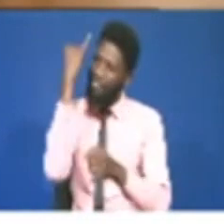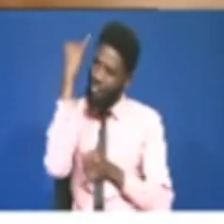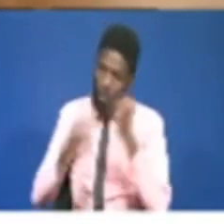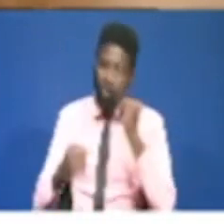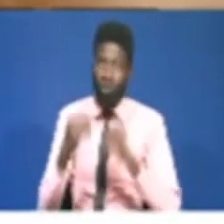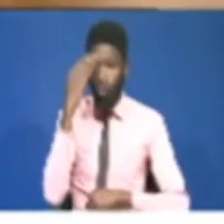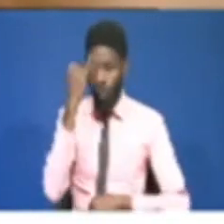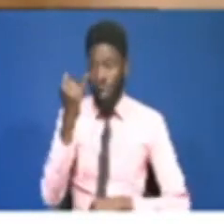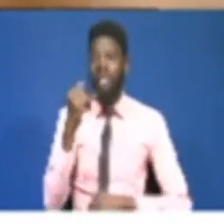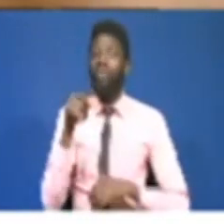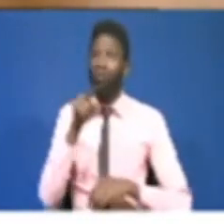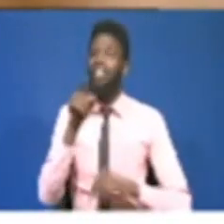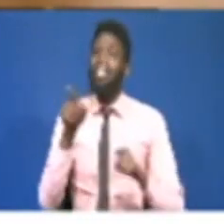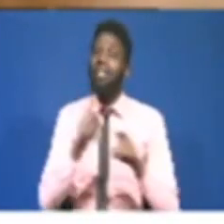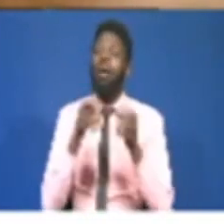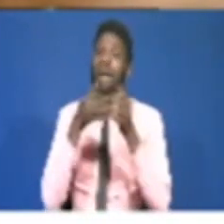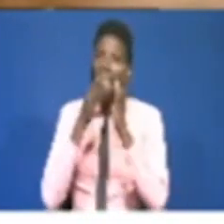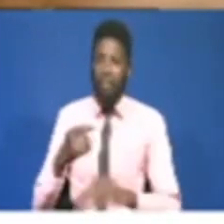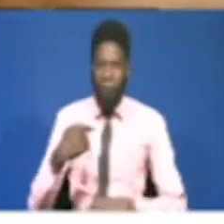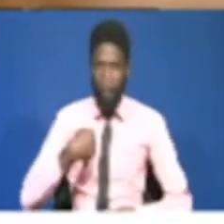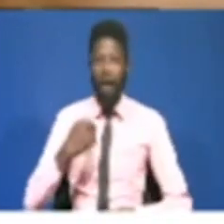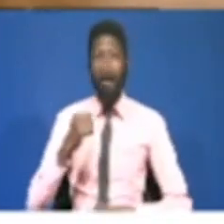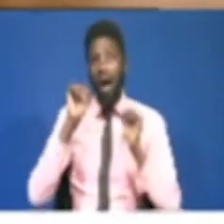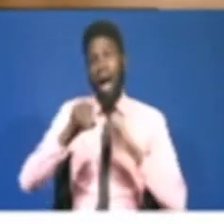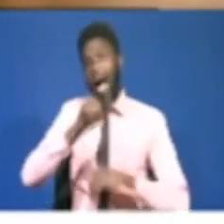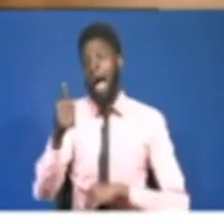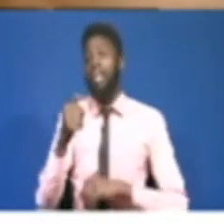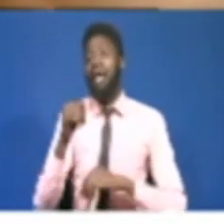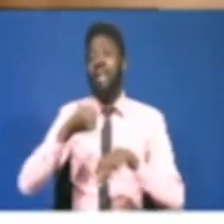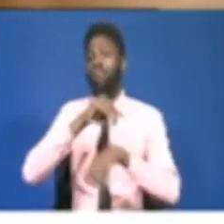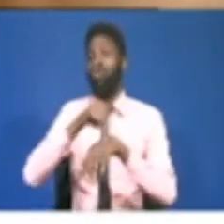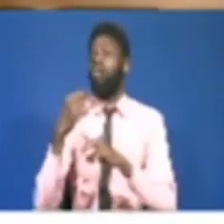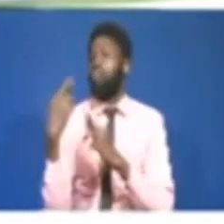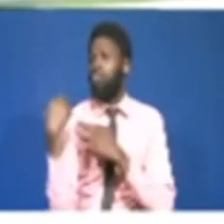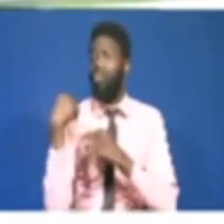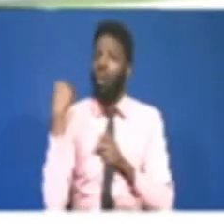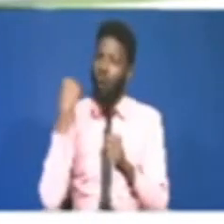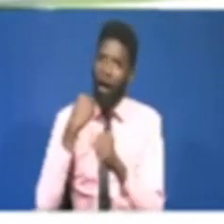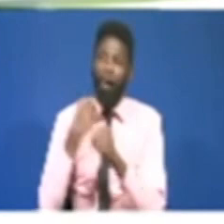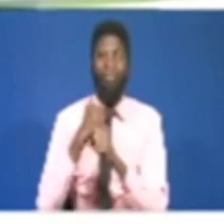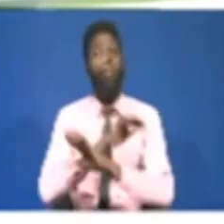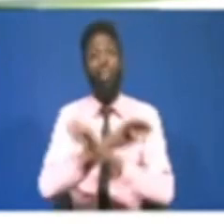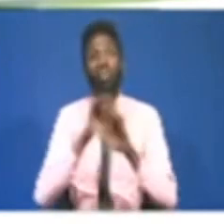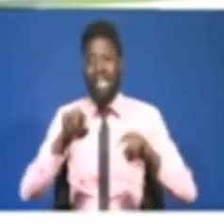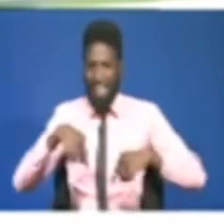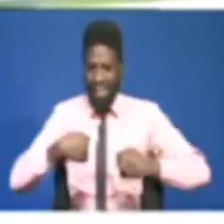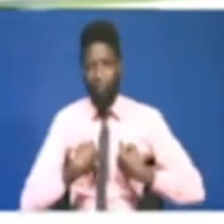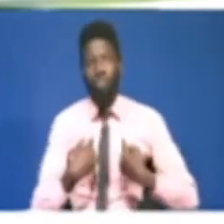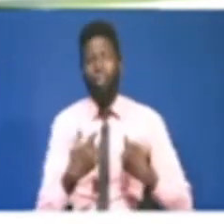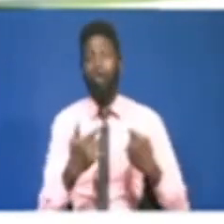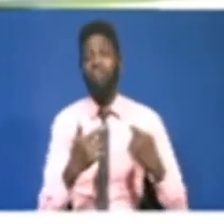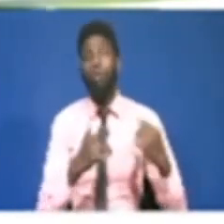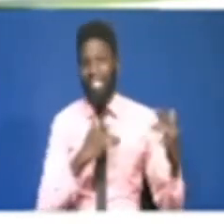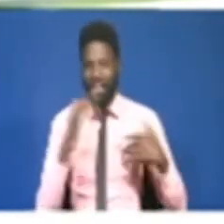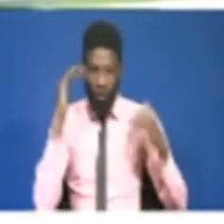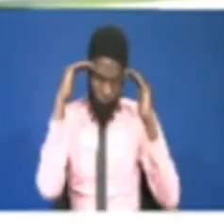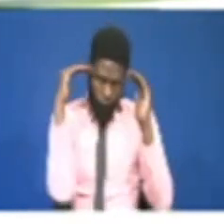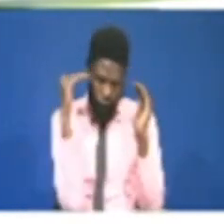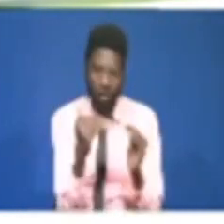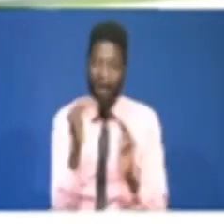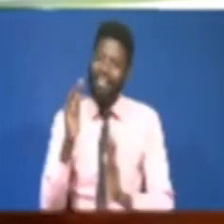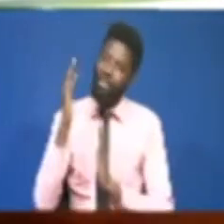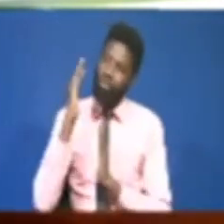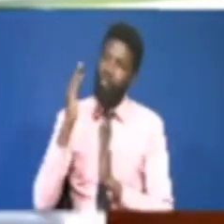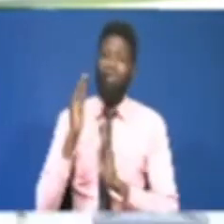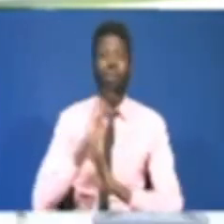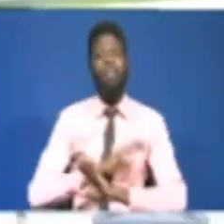as a leader I can execute my other national duties and not concern myself only on matters security? Thank